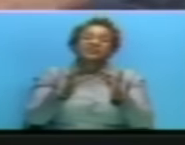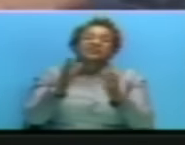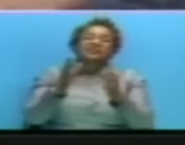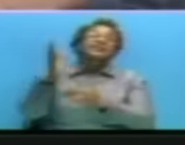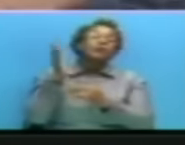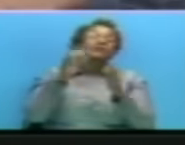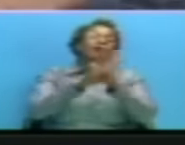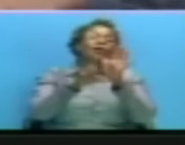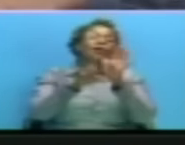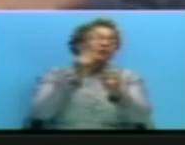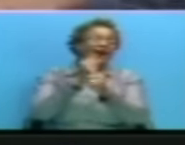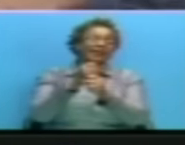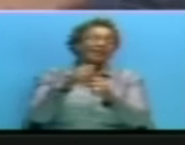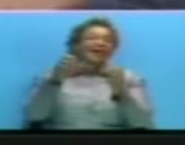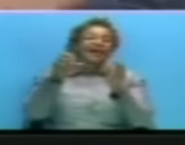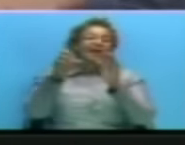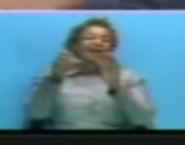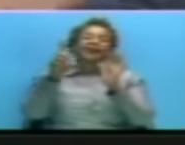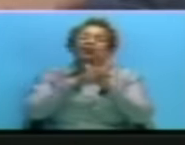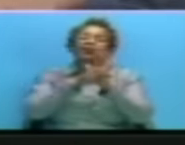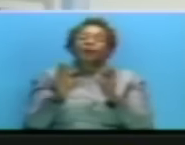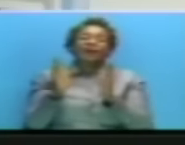Amendment Act an illegality?